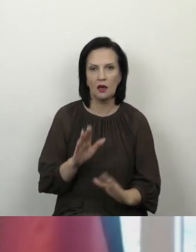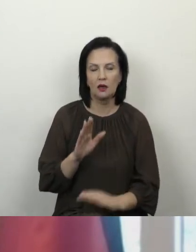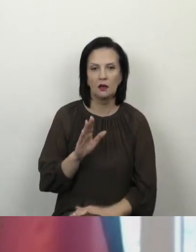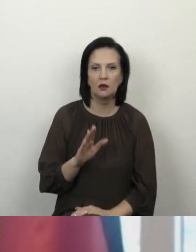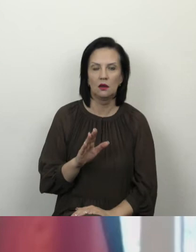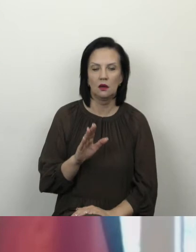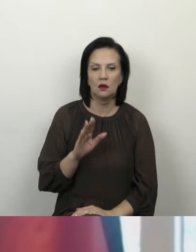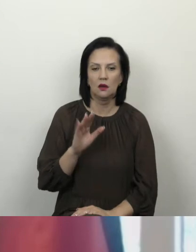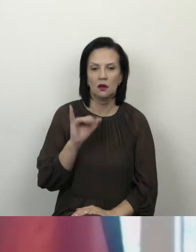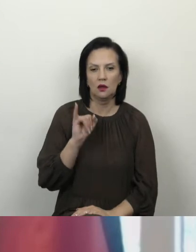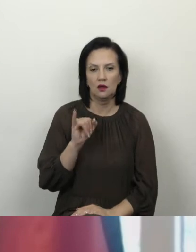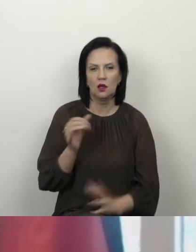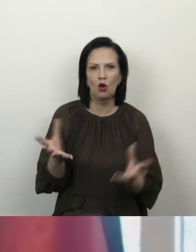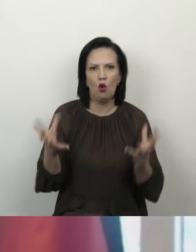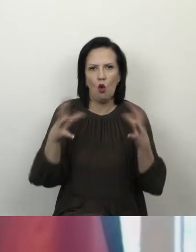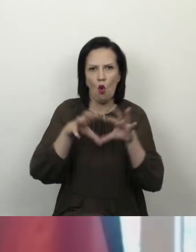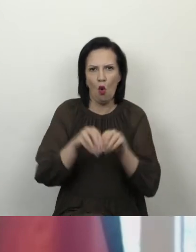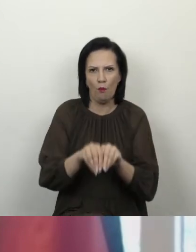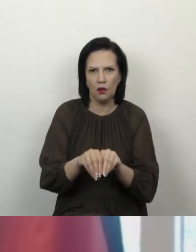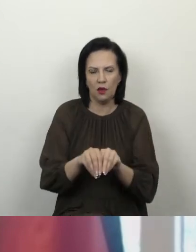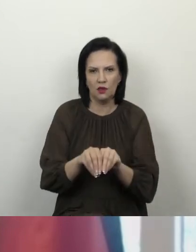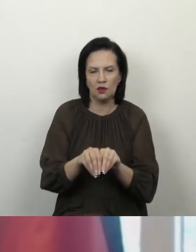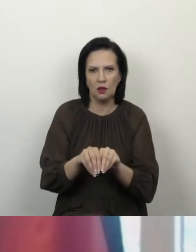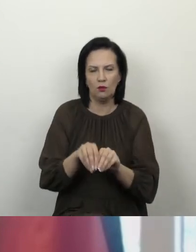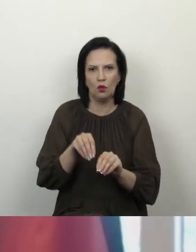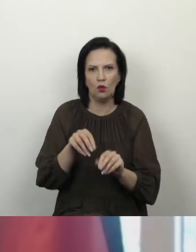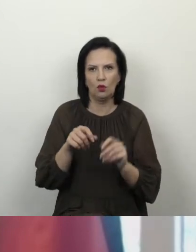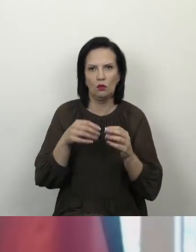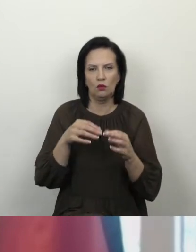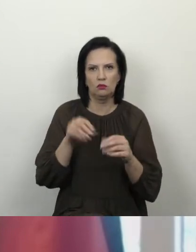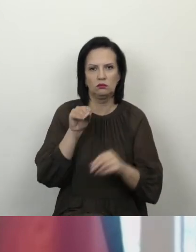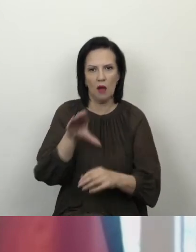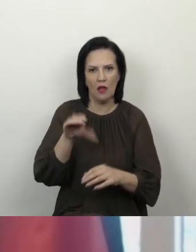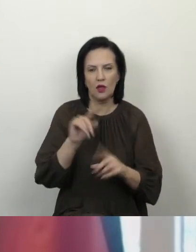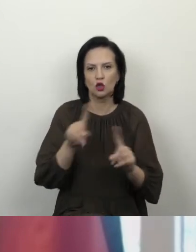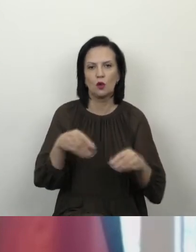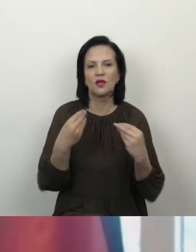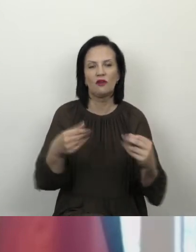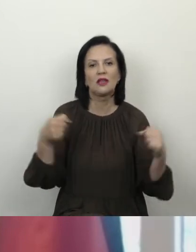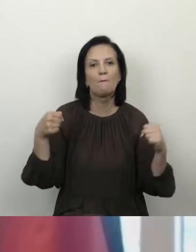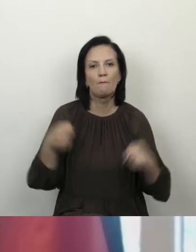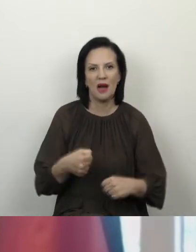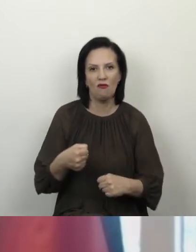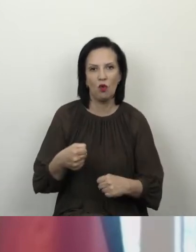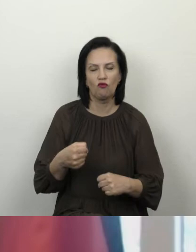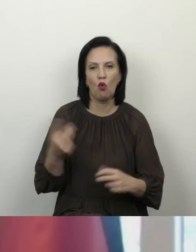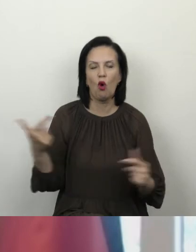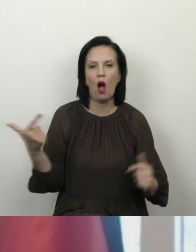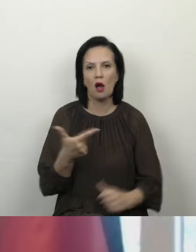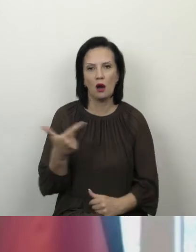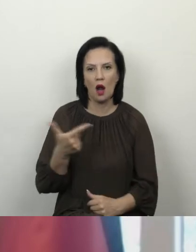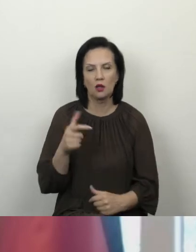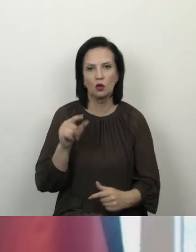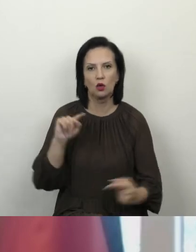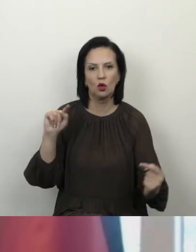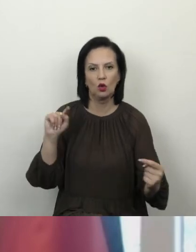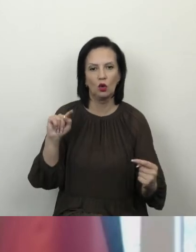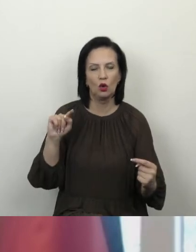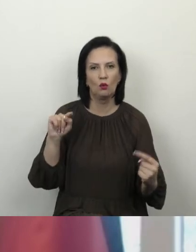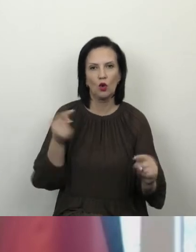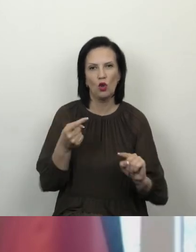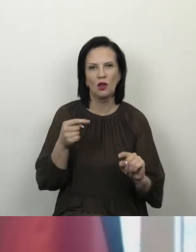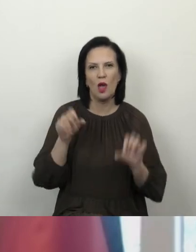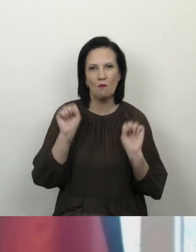legal protection against acts of public authority. It would be nice if citizens also